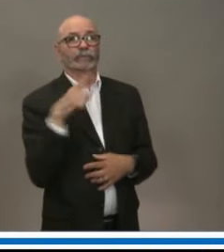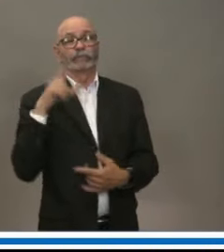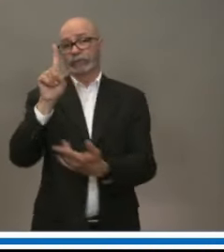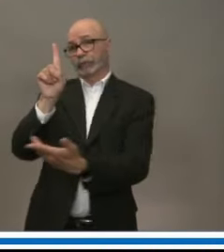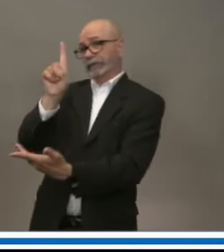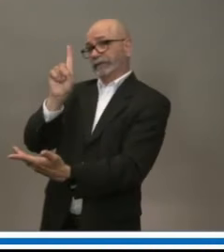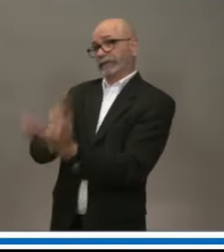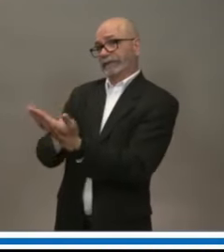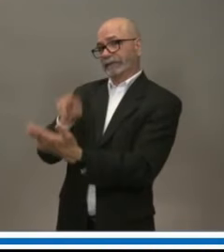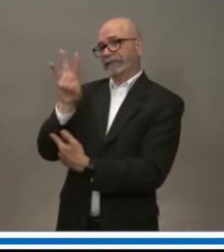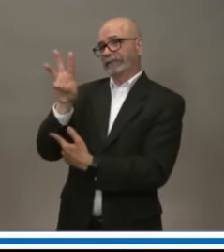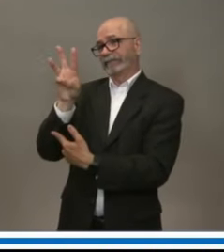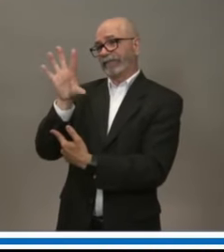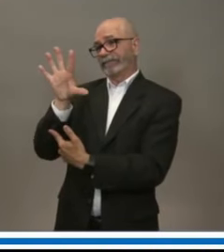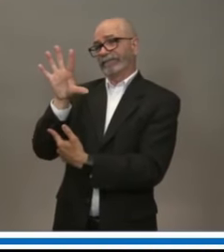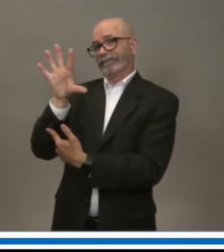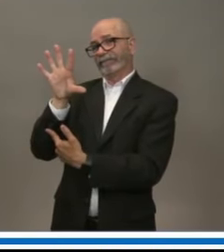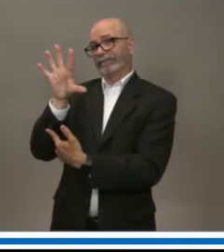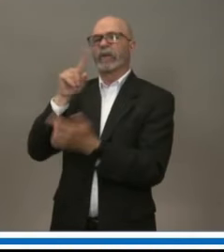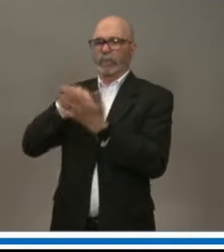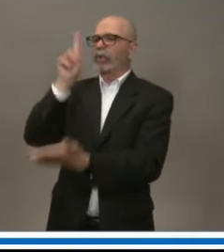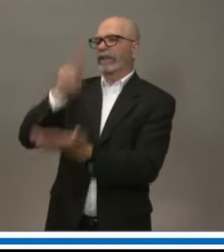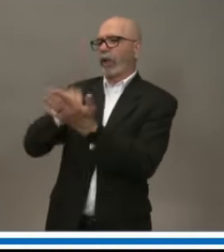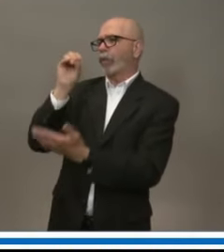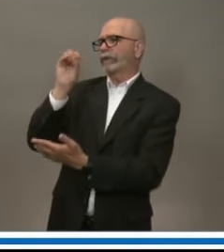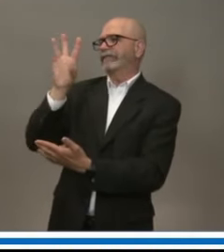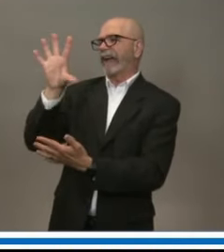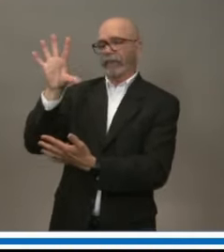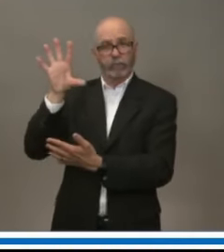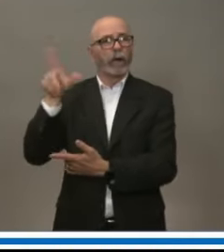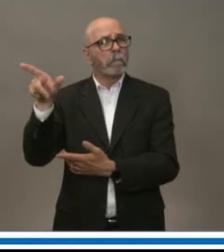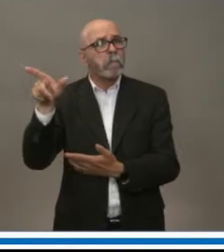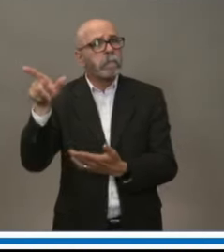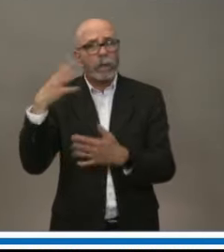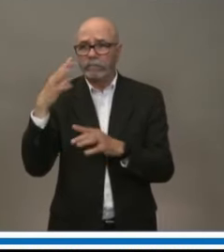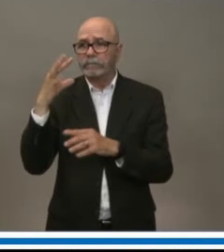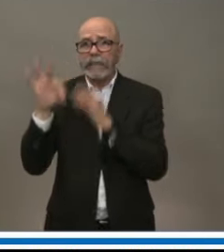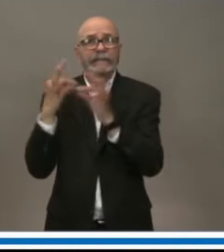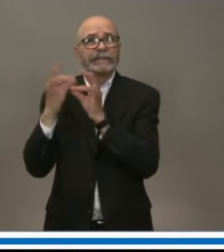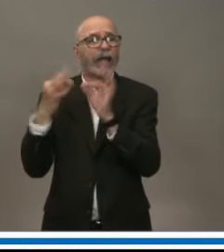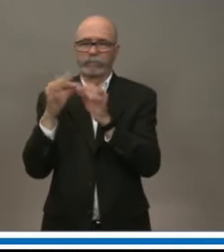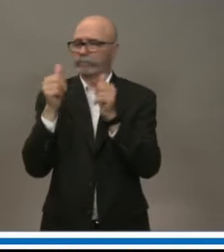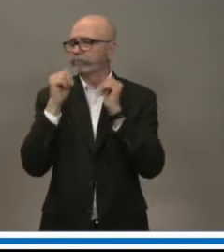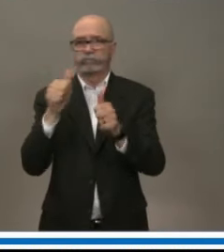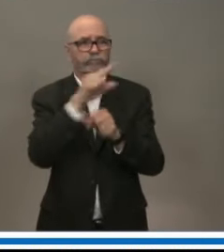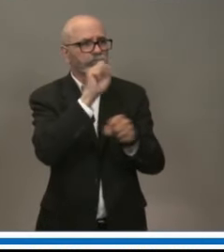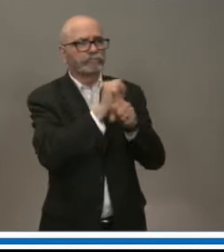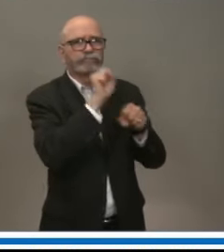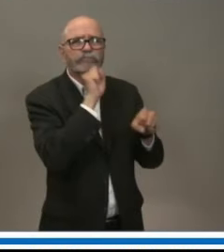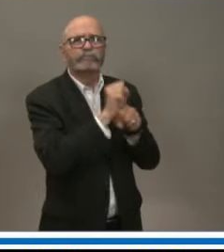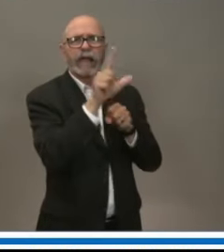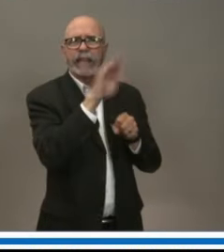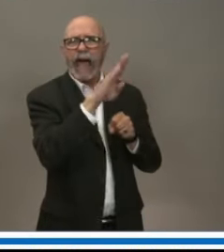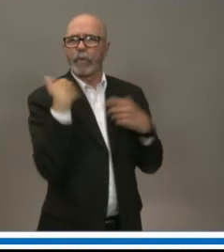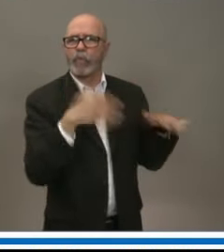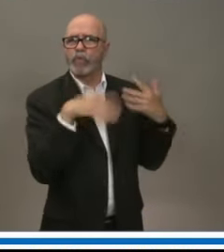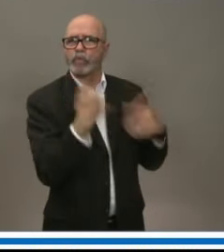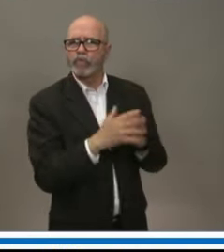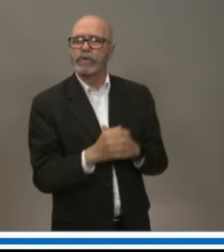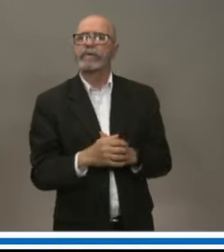1,065 tests, and so they continue to do great work. I know that there's been a lot of interest in